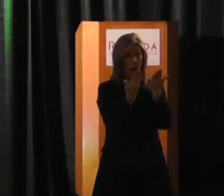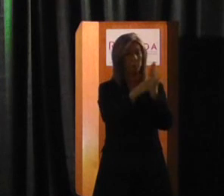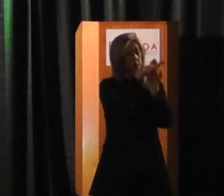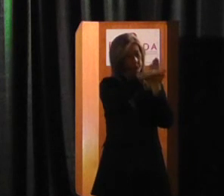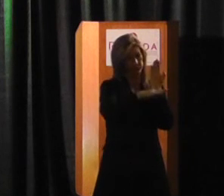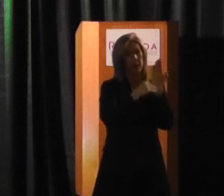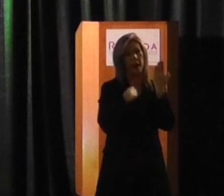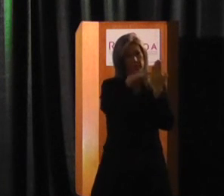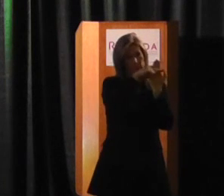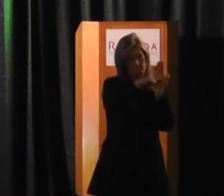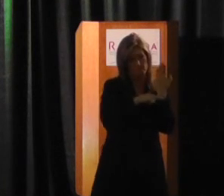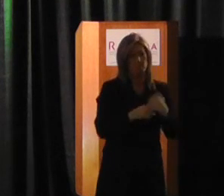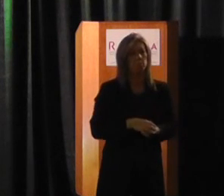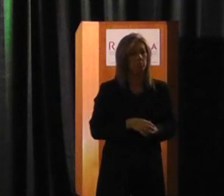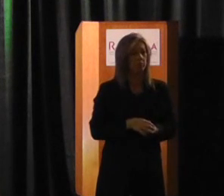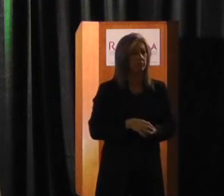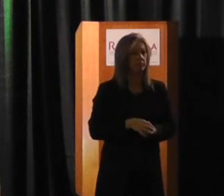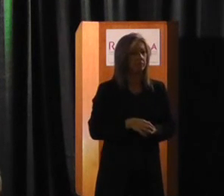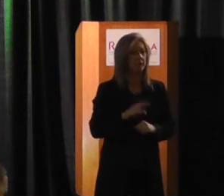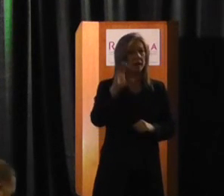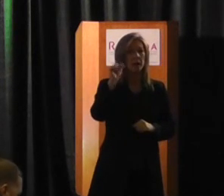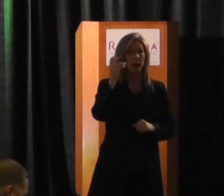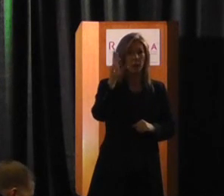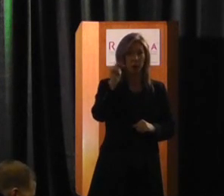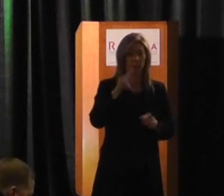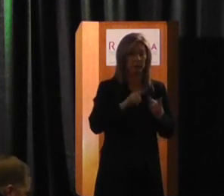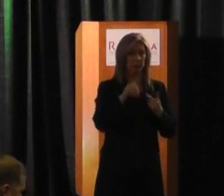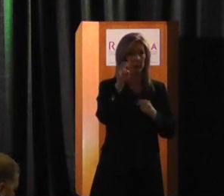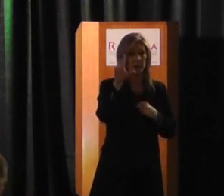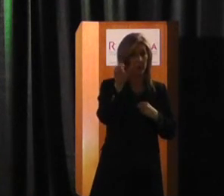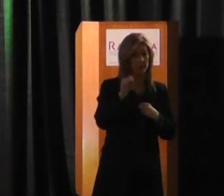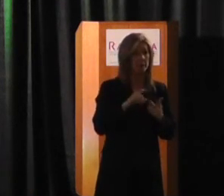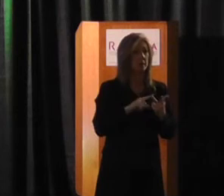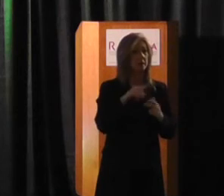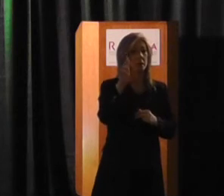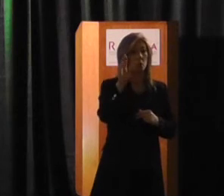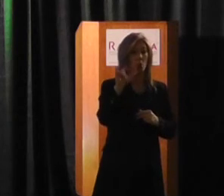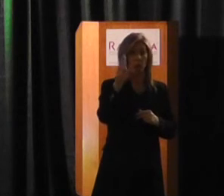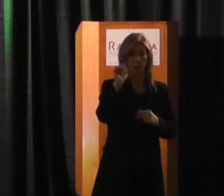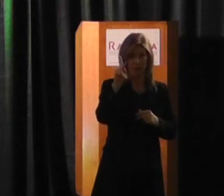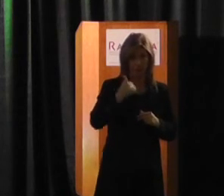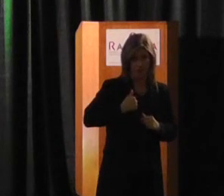them. Cameron Development Corporation, TELUS, the Royal Bank of Canada,